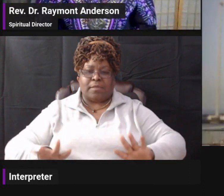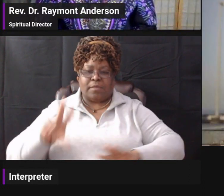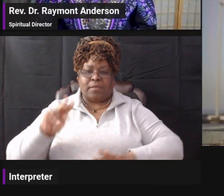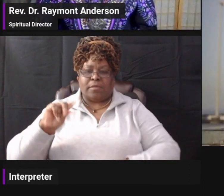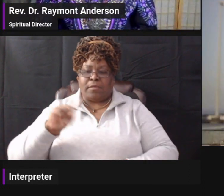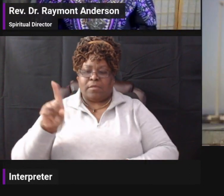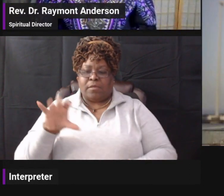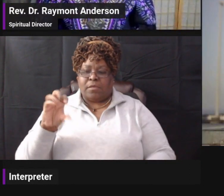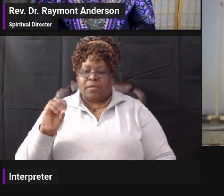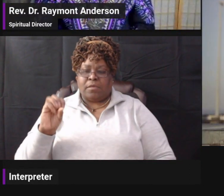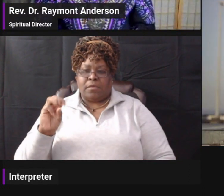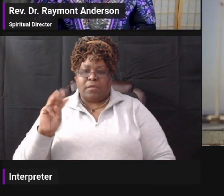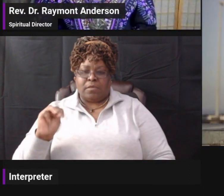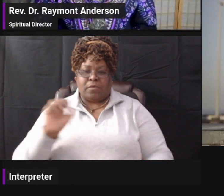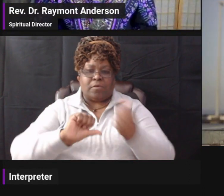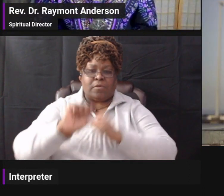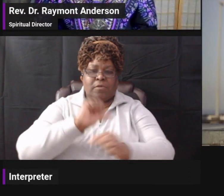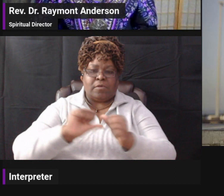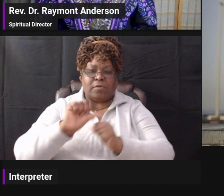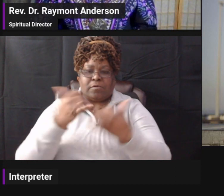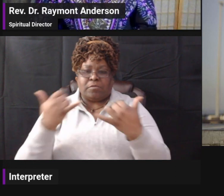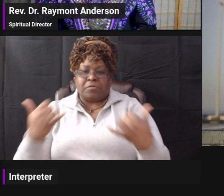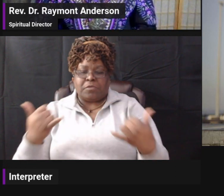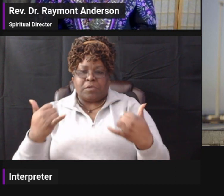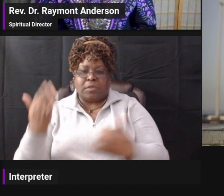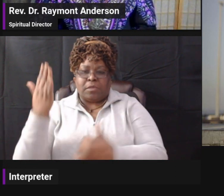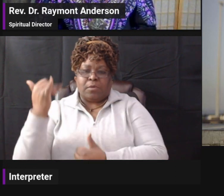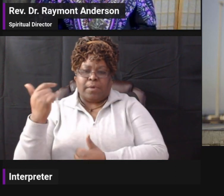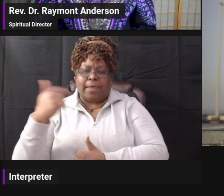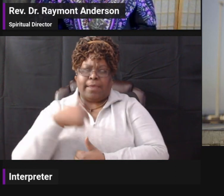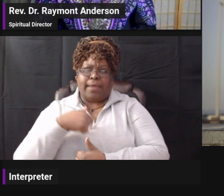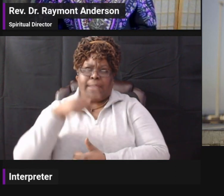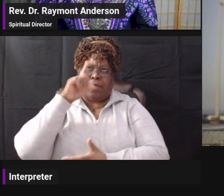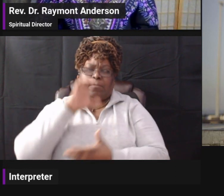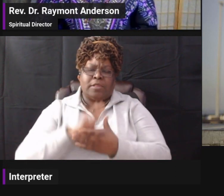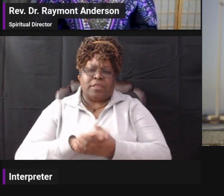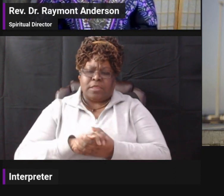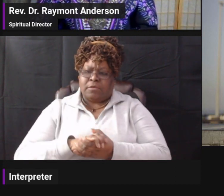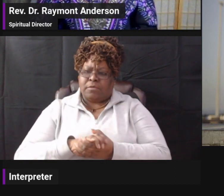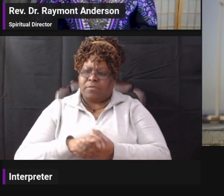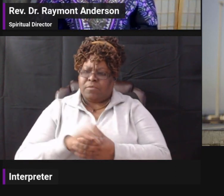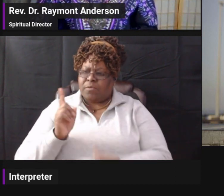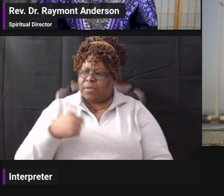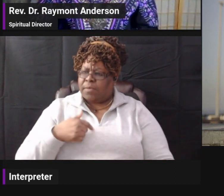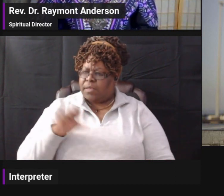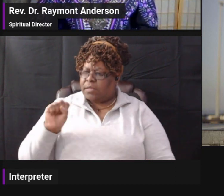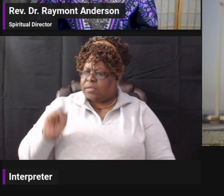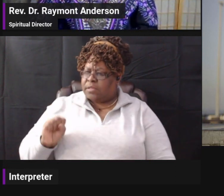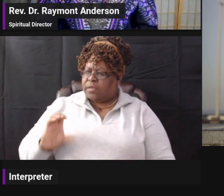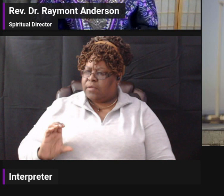Zoom fellowship today. Because actually, where am I? Am I in South Carolina right